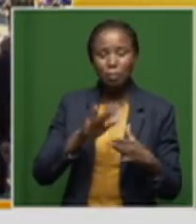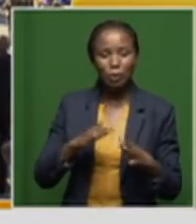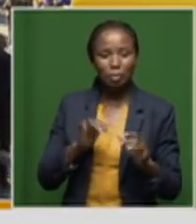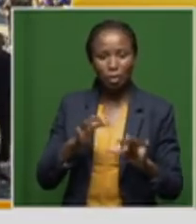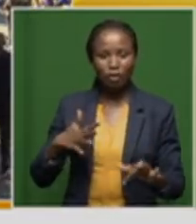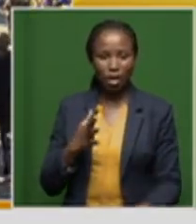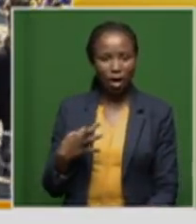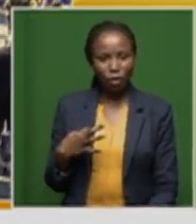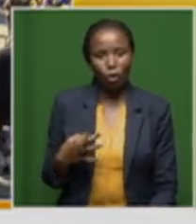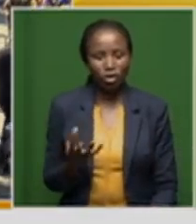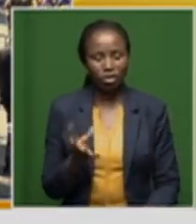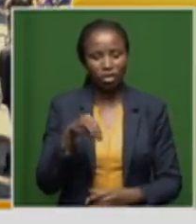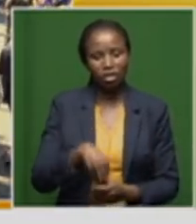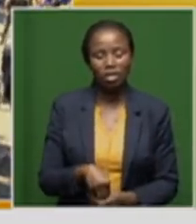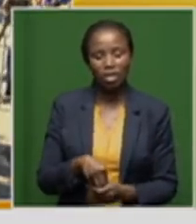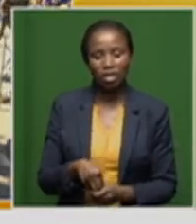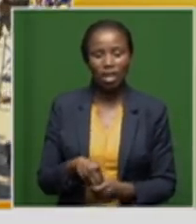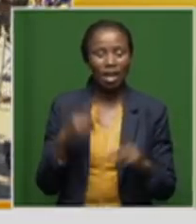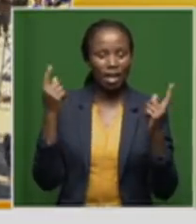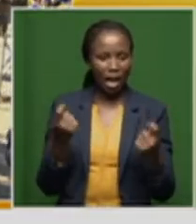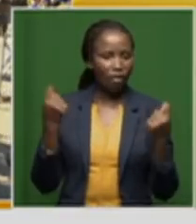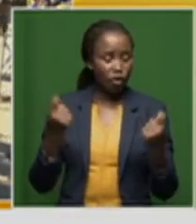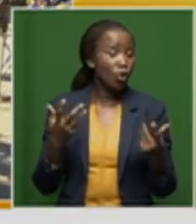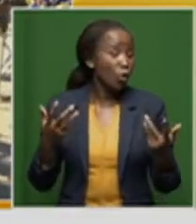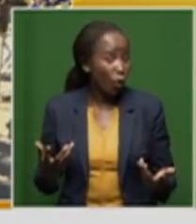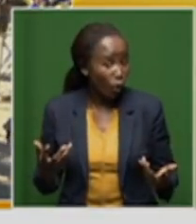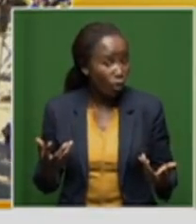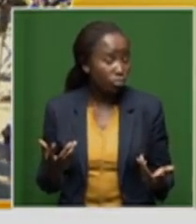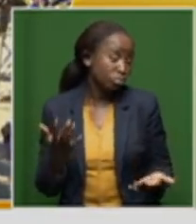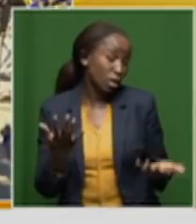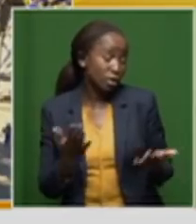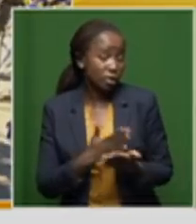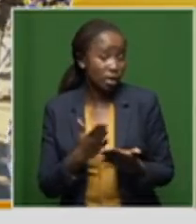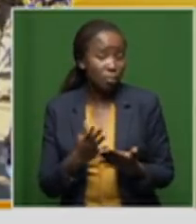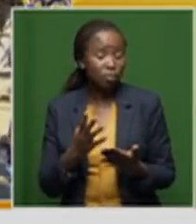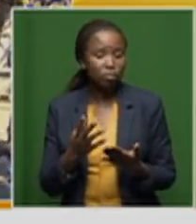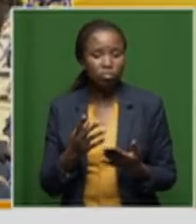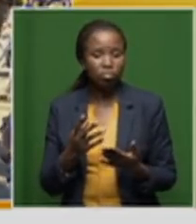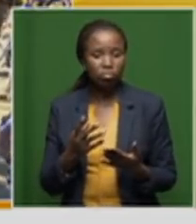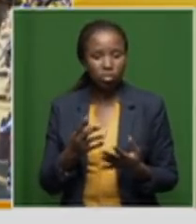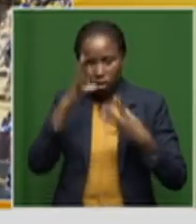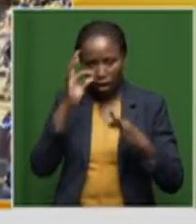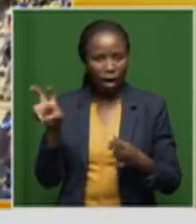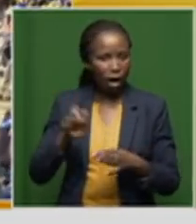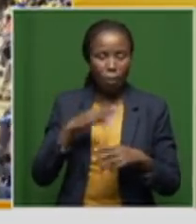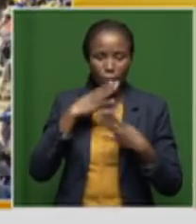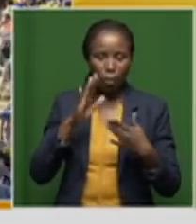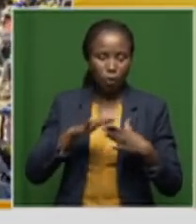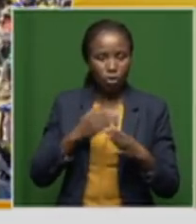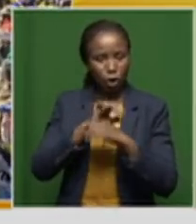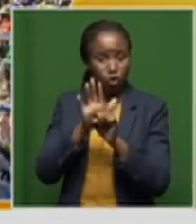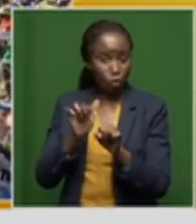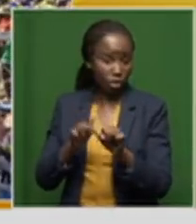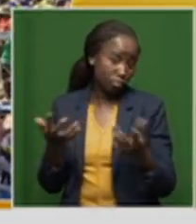out voluntarily to be part of today's event, or is it due to the COVID-19 pandemic? I think that's